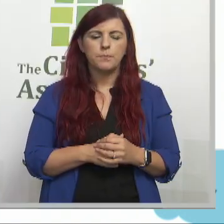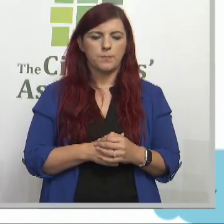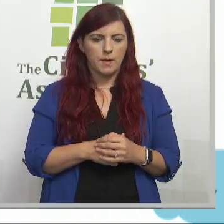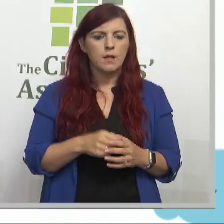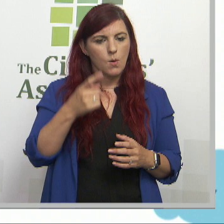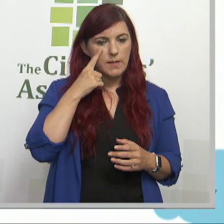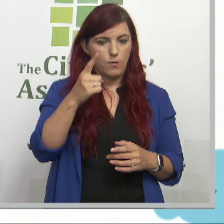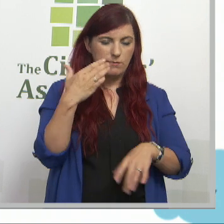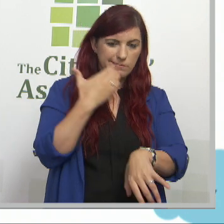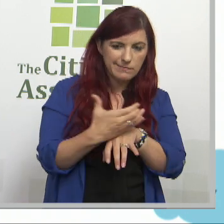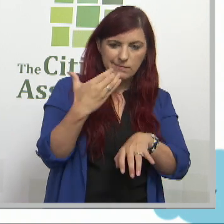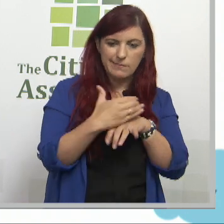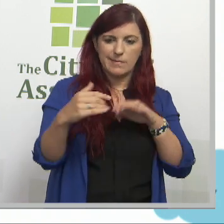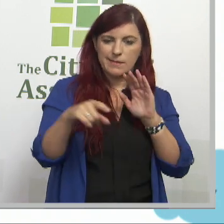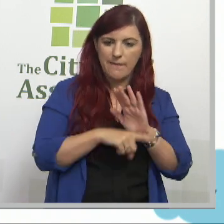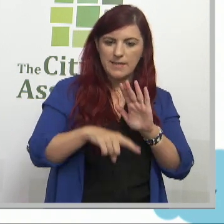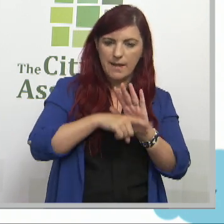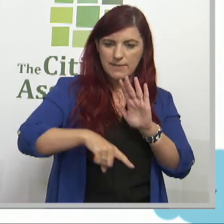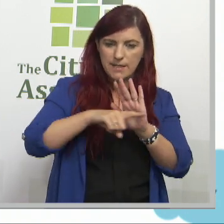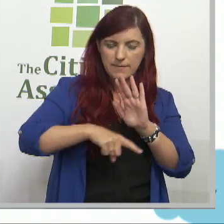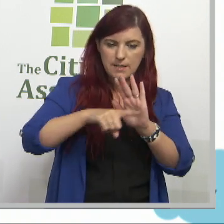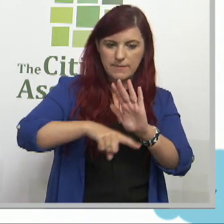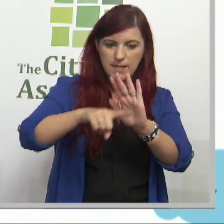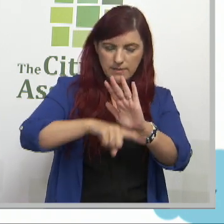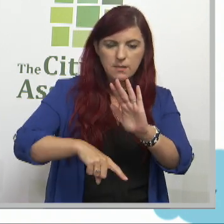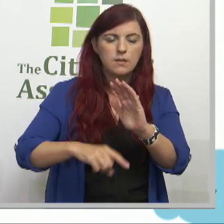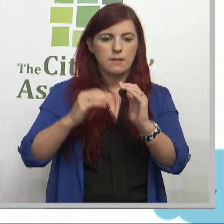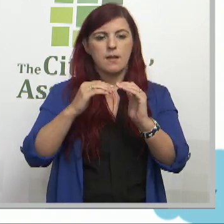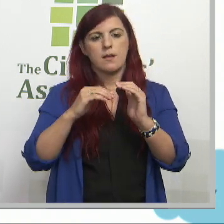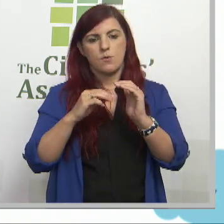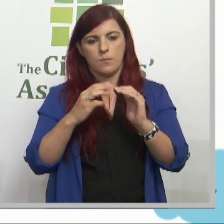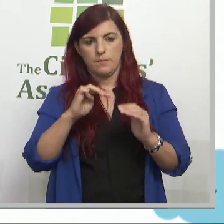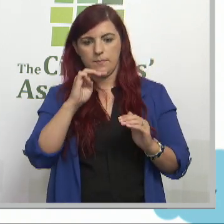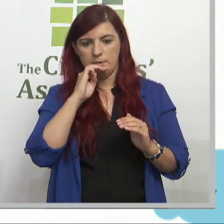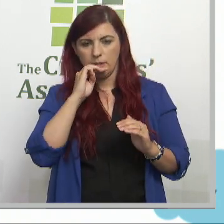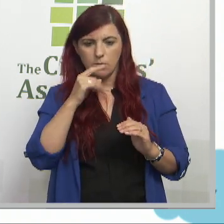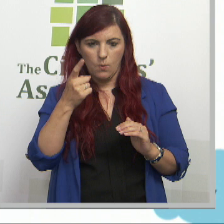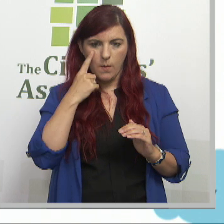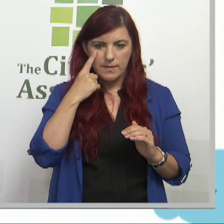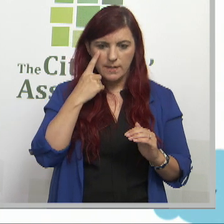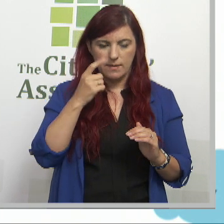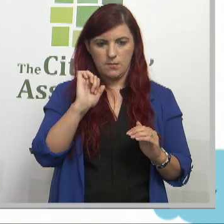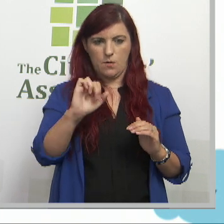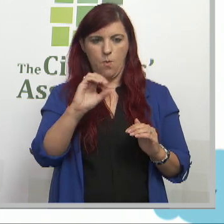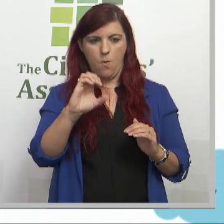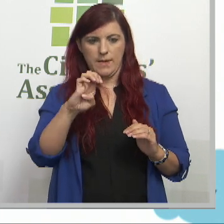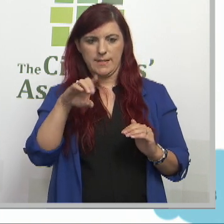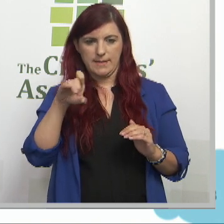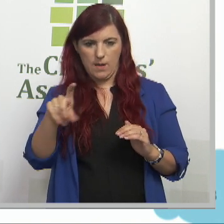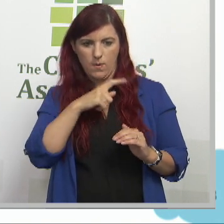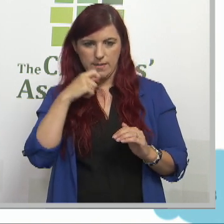deficits, and if they're large enough, you'll run up very high debt ratios. So you'll just add and add to debt. And that's what we've seen in the OECD over a long time